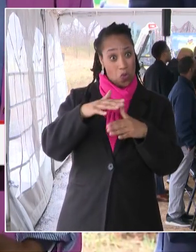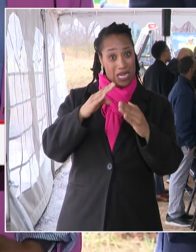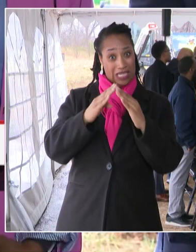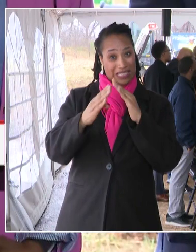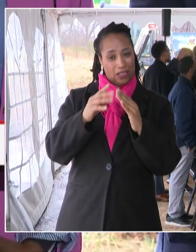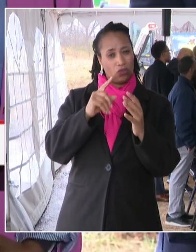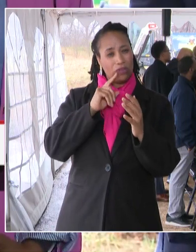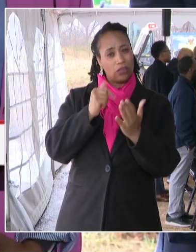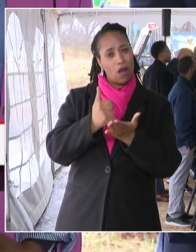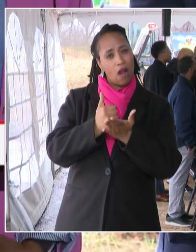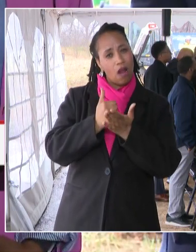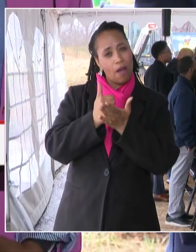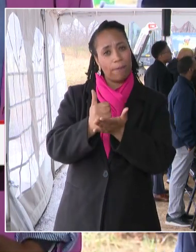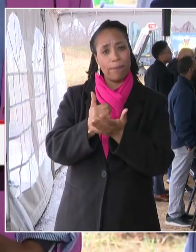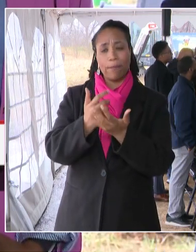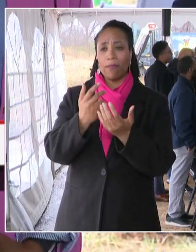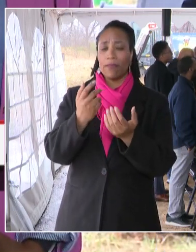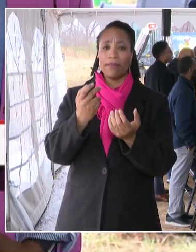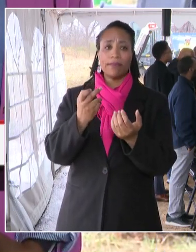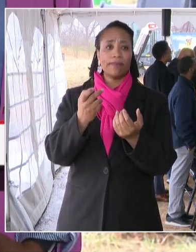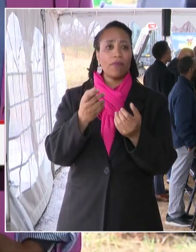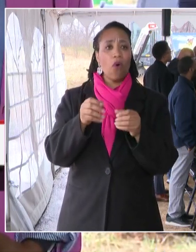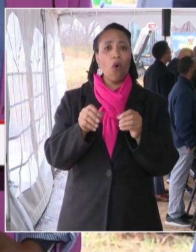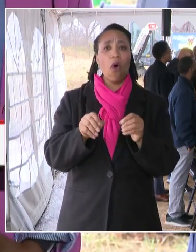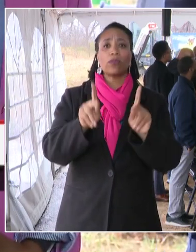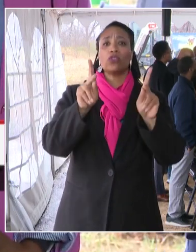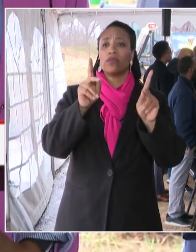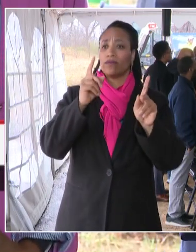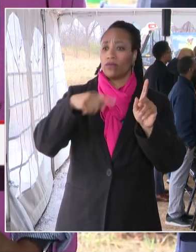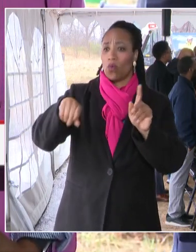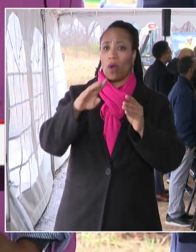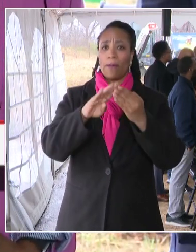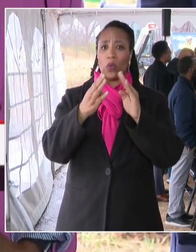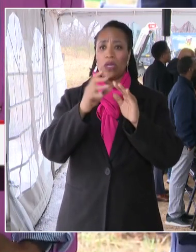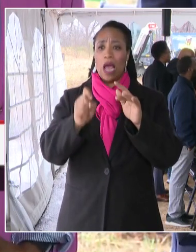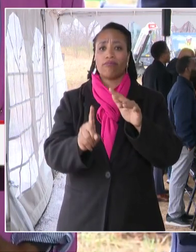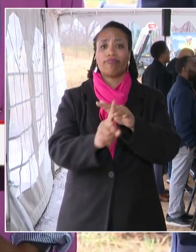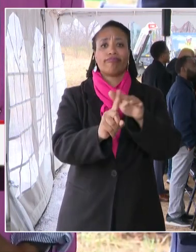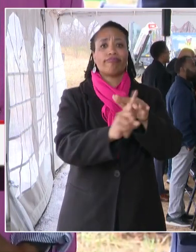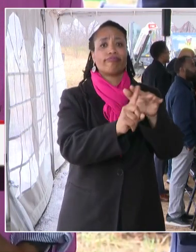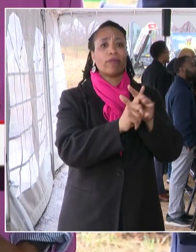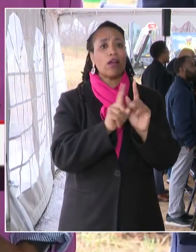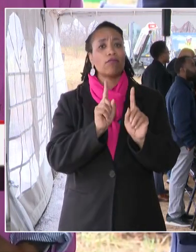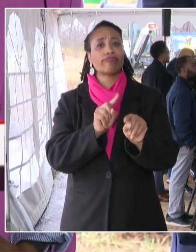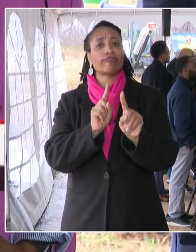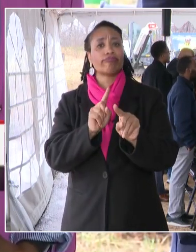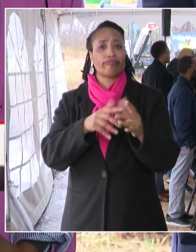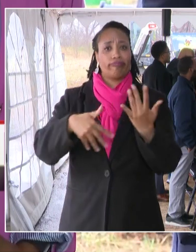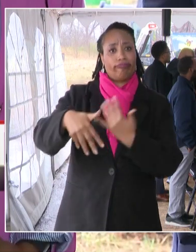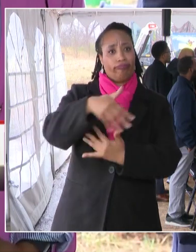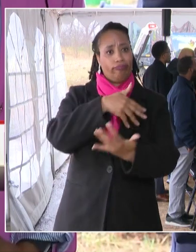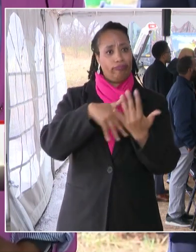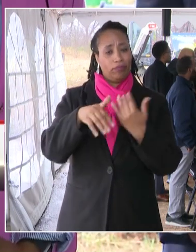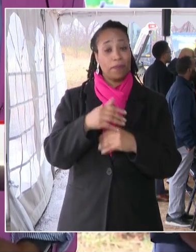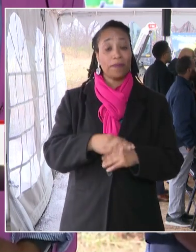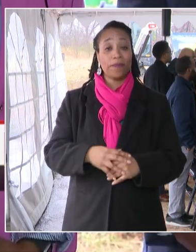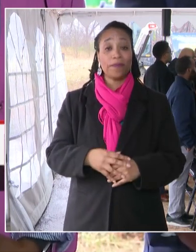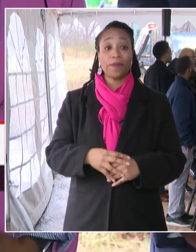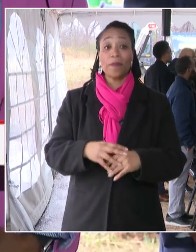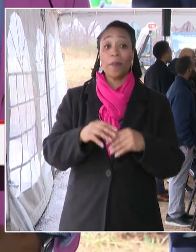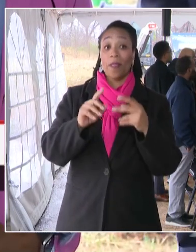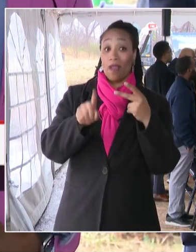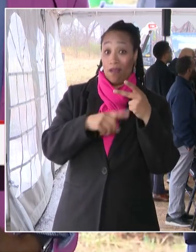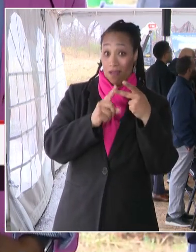those opportunities for the community here really robust. Additionally, we will add